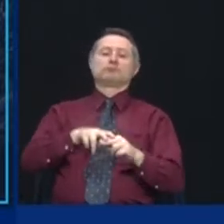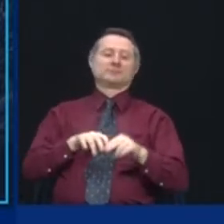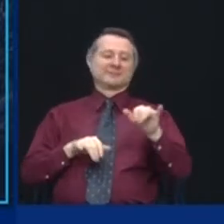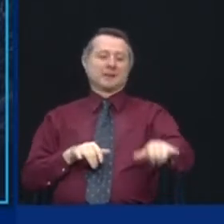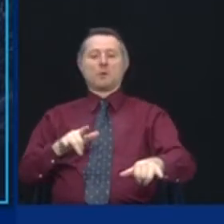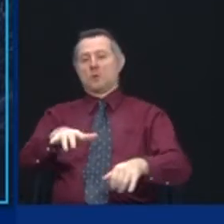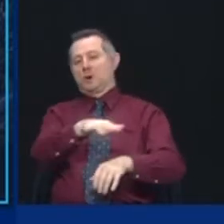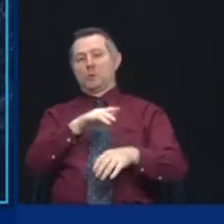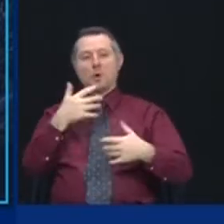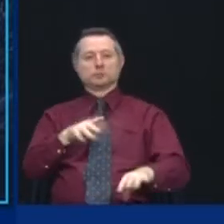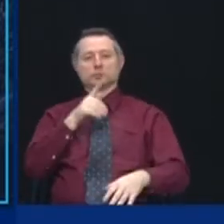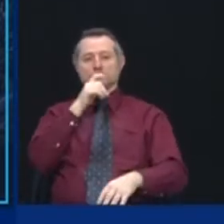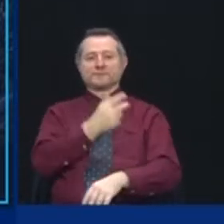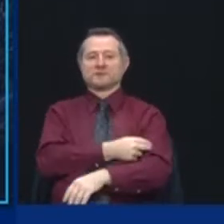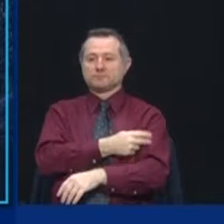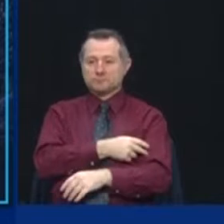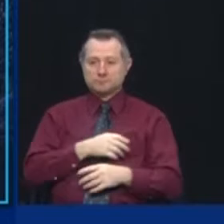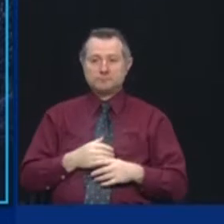Added advantage.